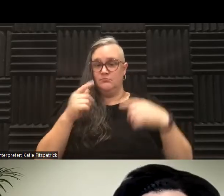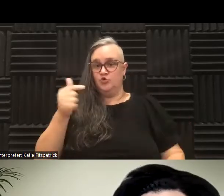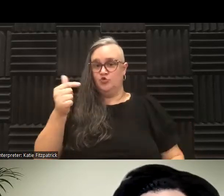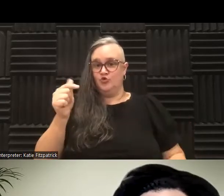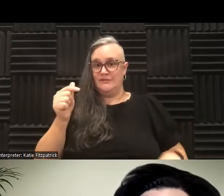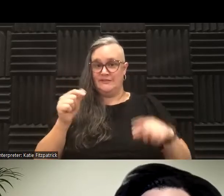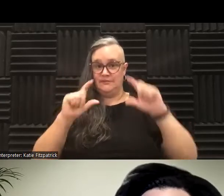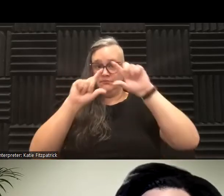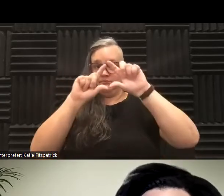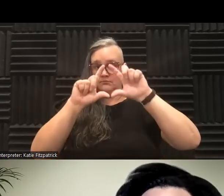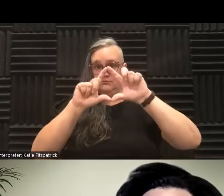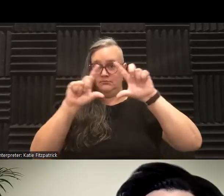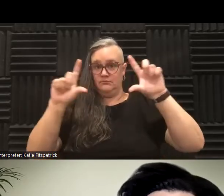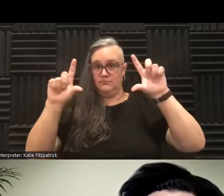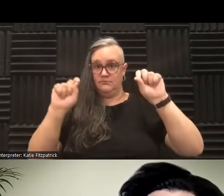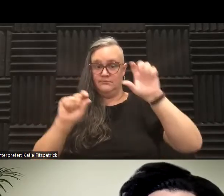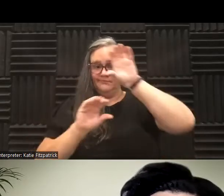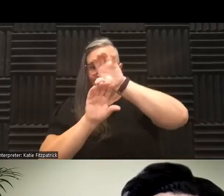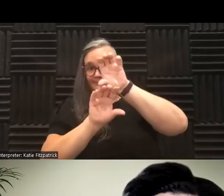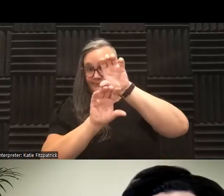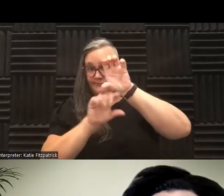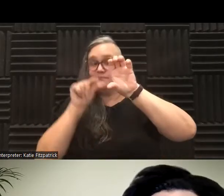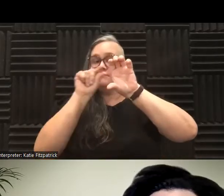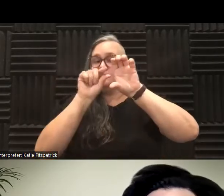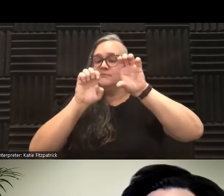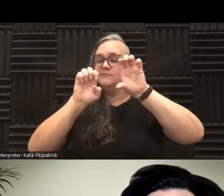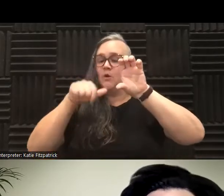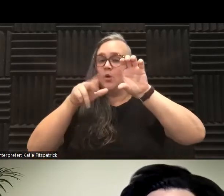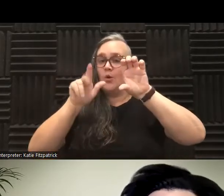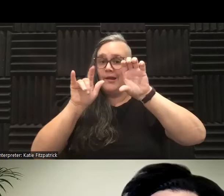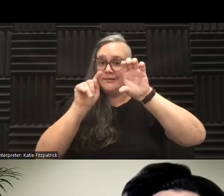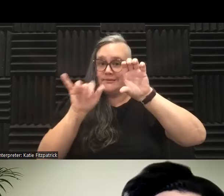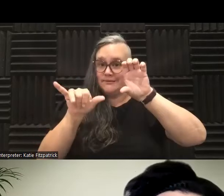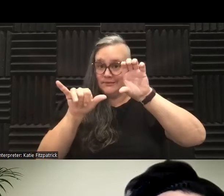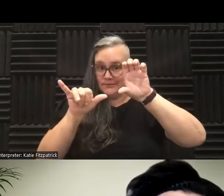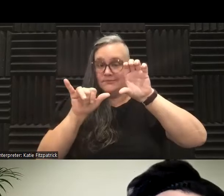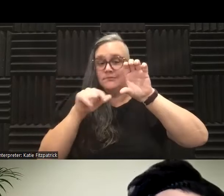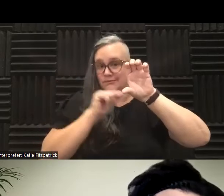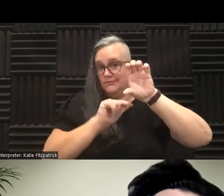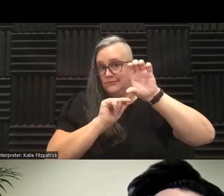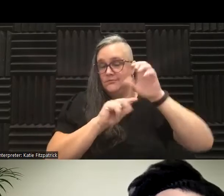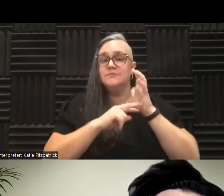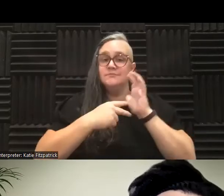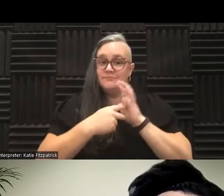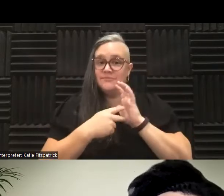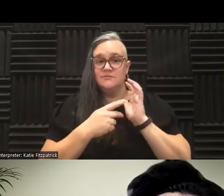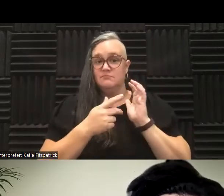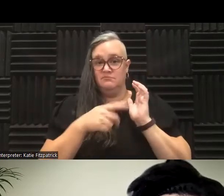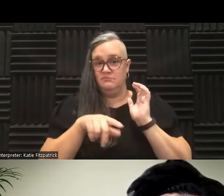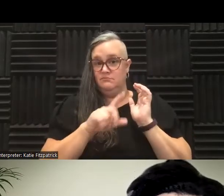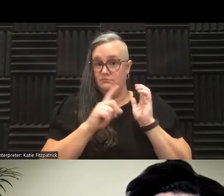two images. The equality image covers folks who all